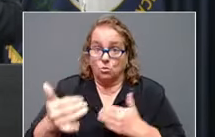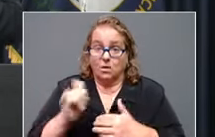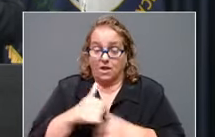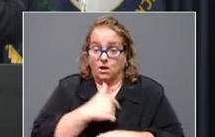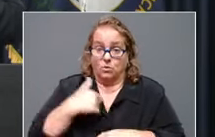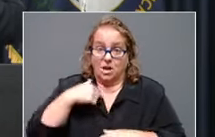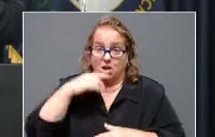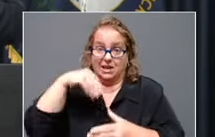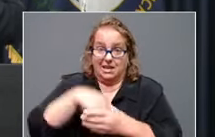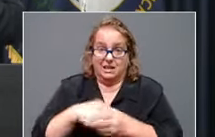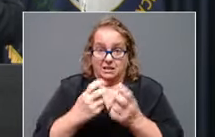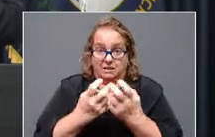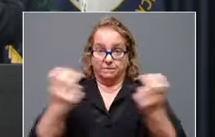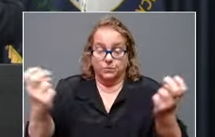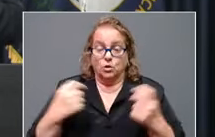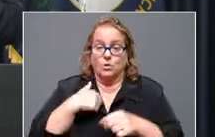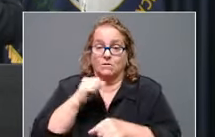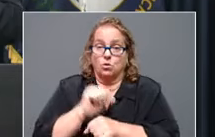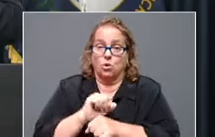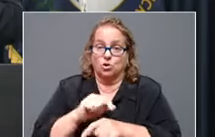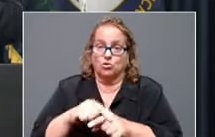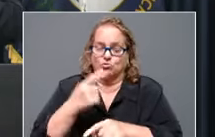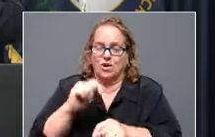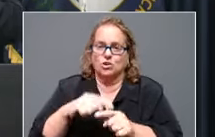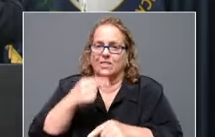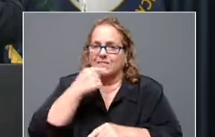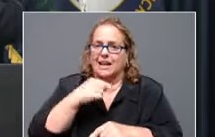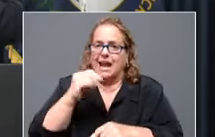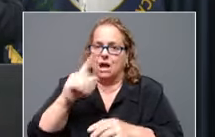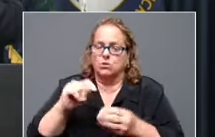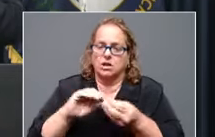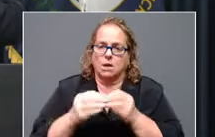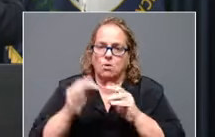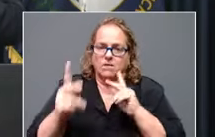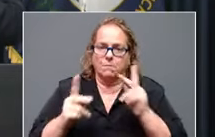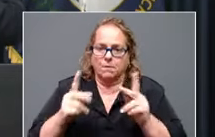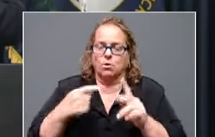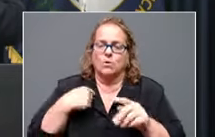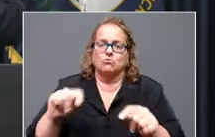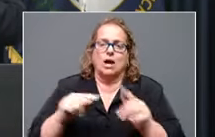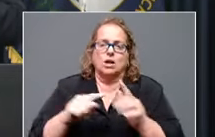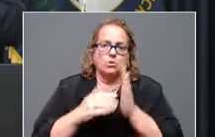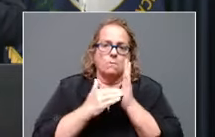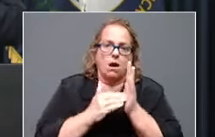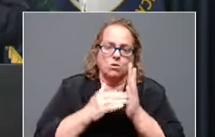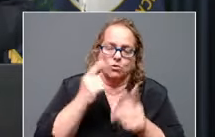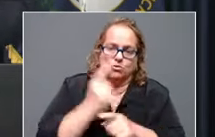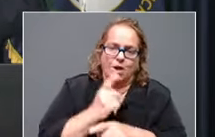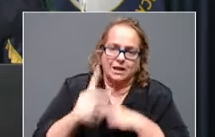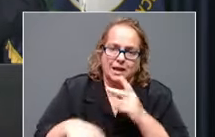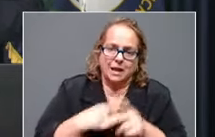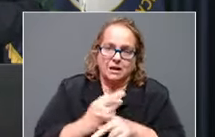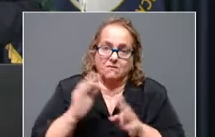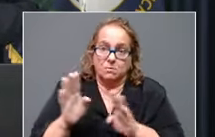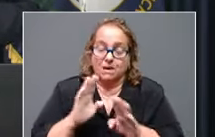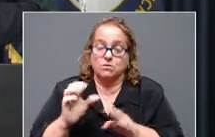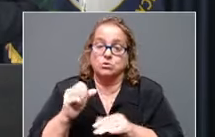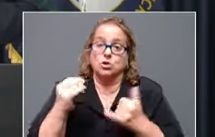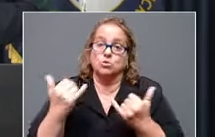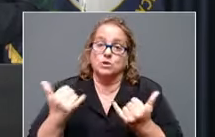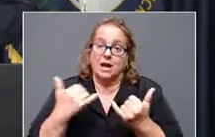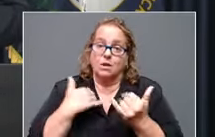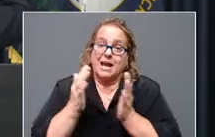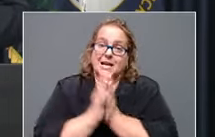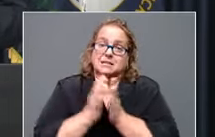our technology is having problems. So we are collecting as many of their questions as we can, which I will read and then respond